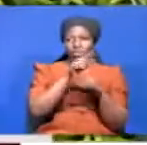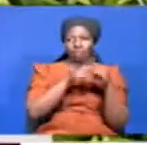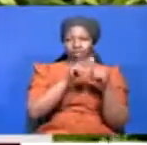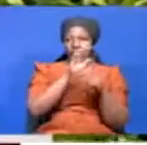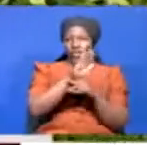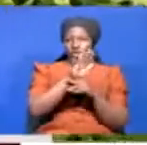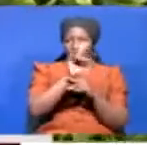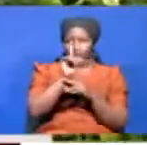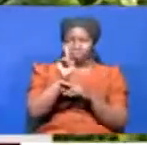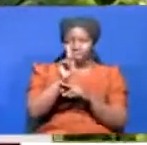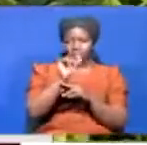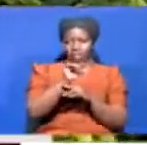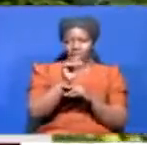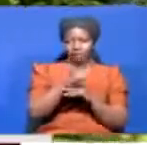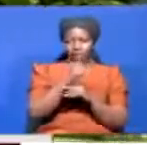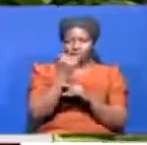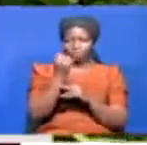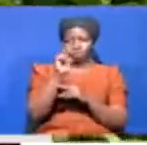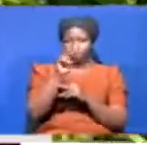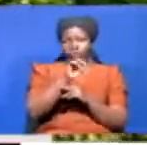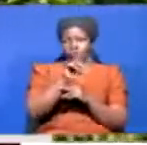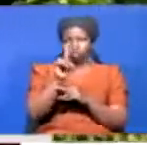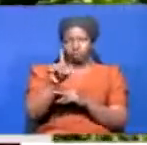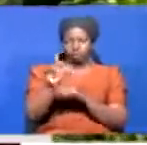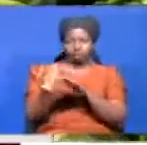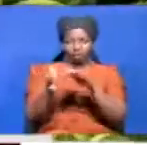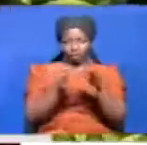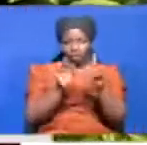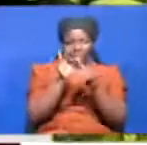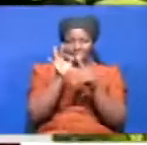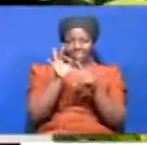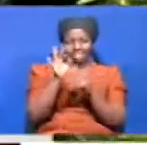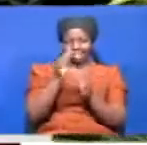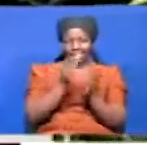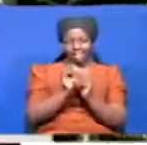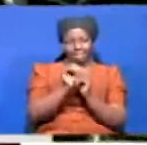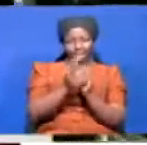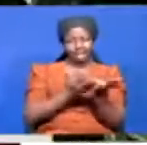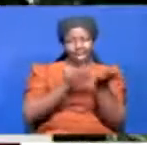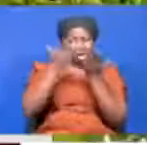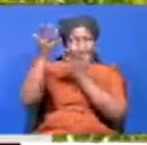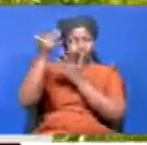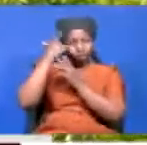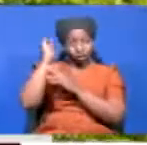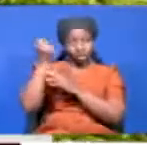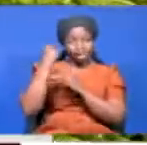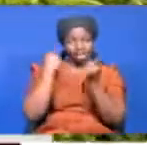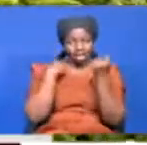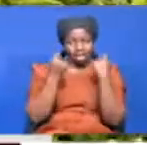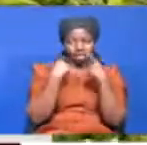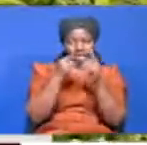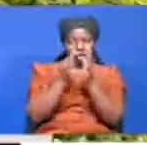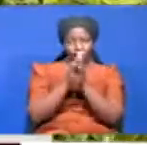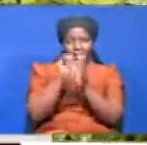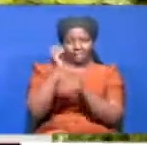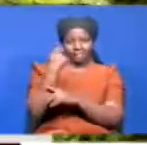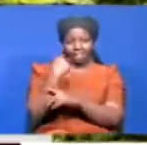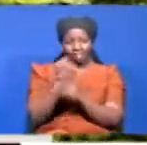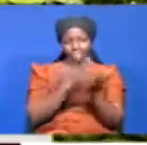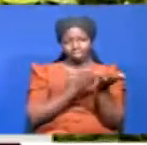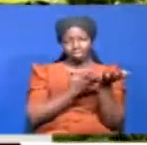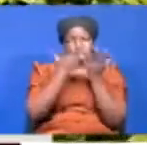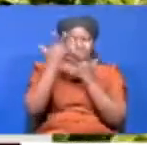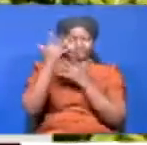per kilo in May 2021. Pakistan remained the leading export destination for Kenyan tea, with Kenya shipping